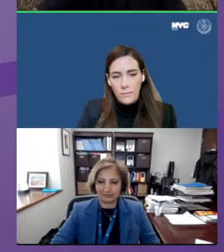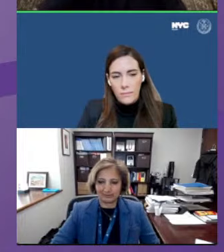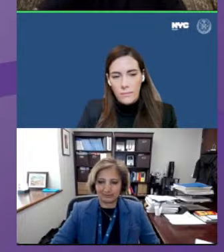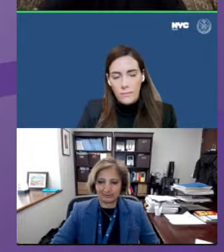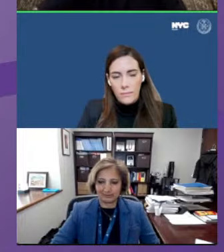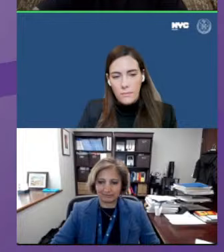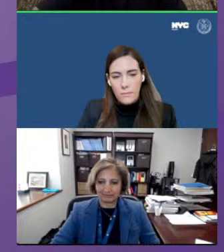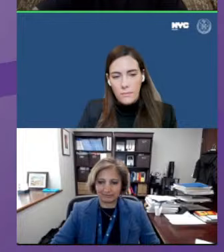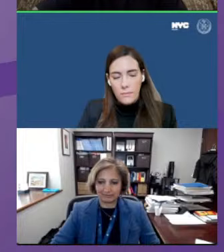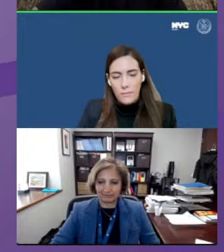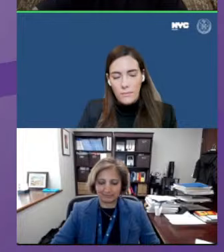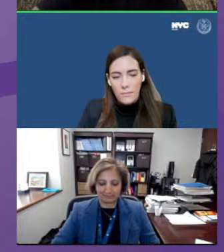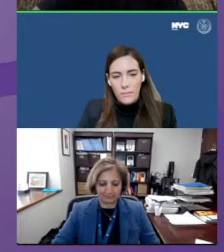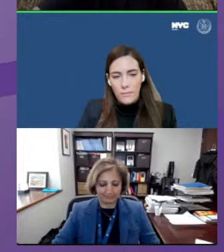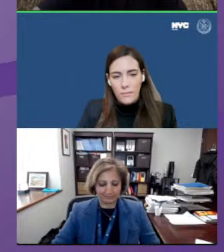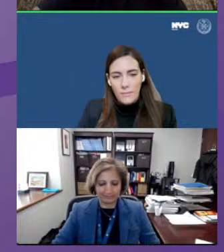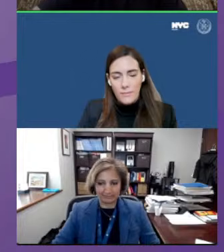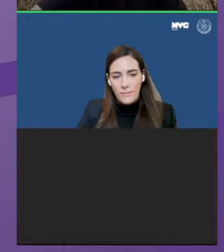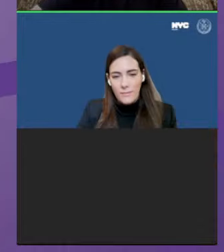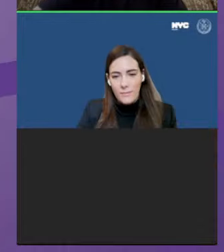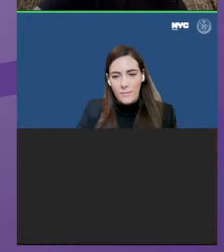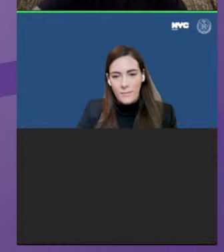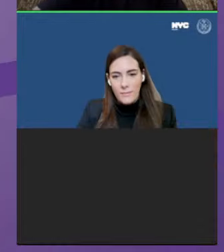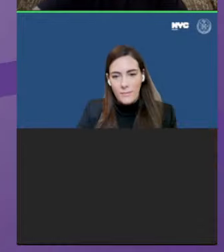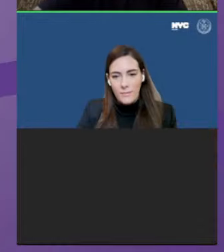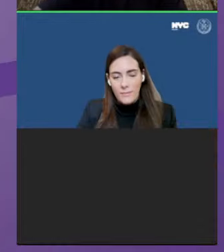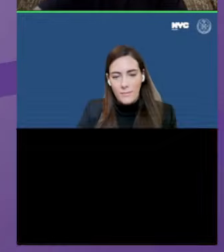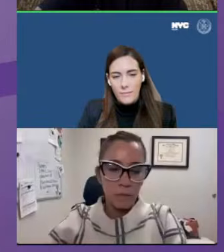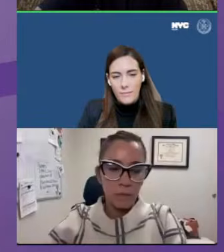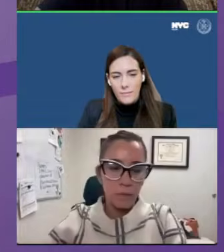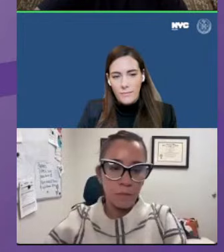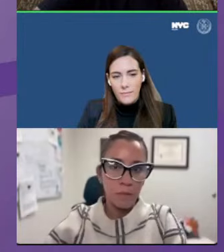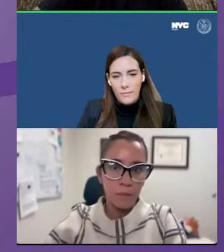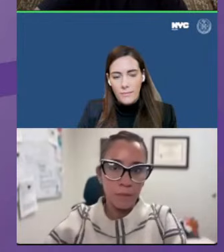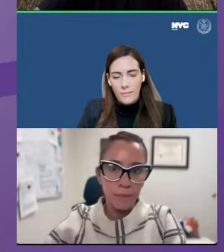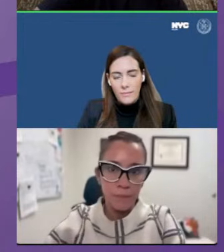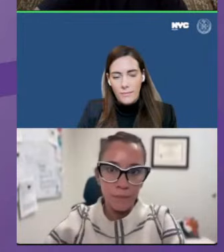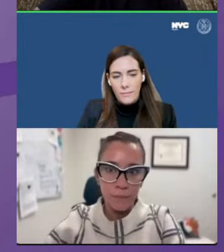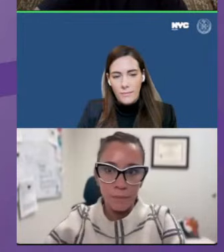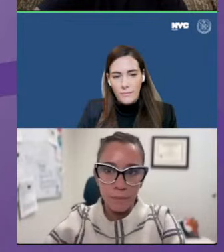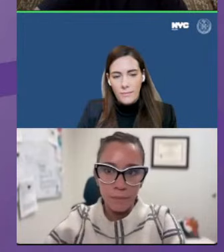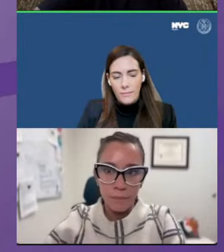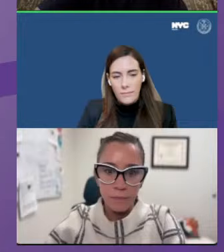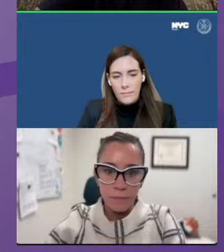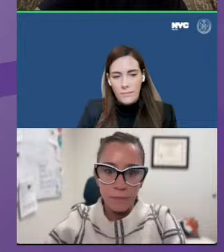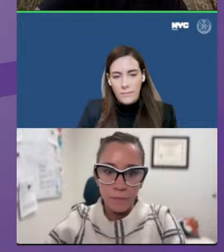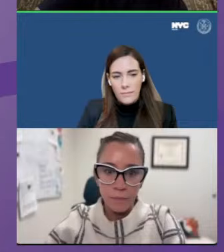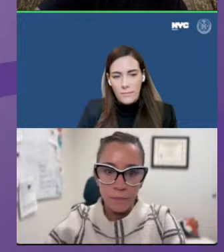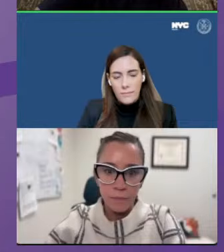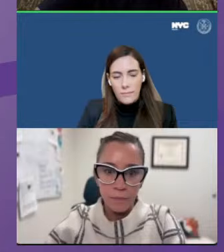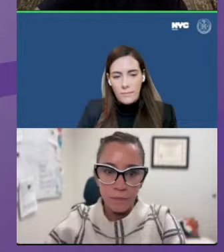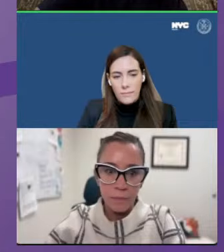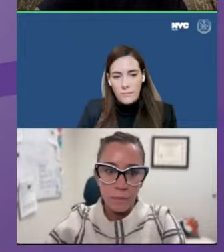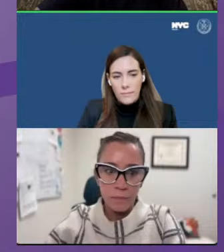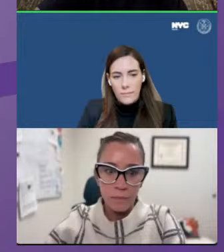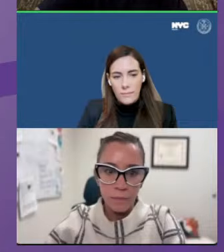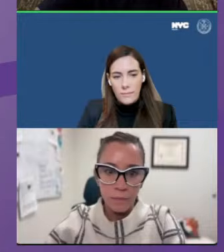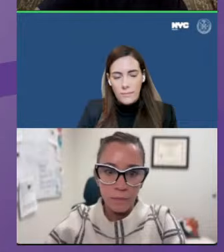and Dr. Peluso were both on a great review paper that was published this